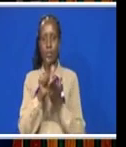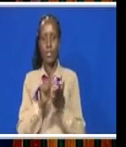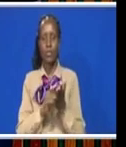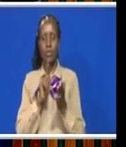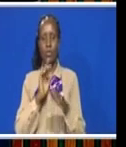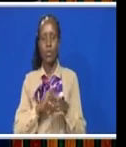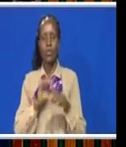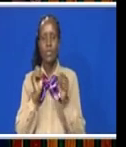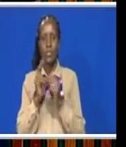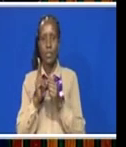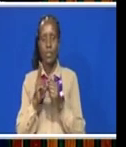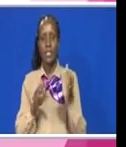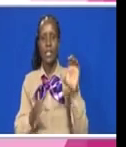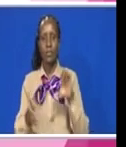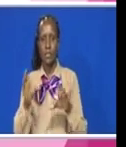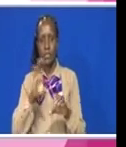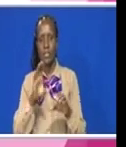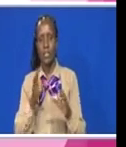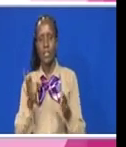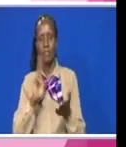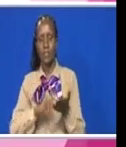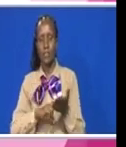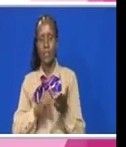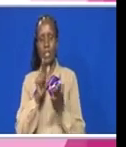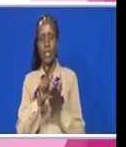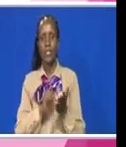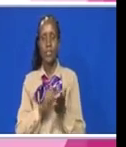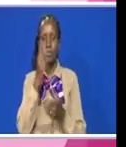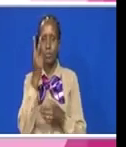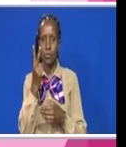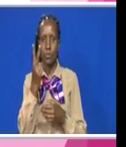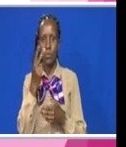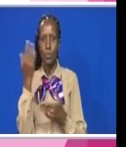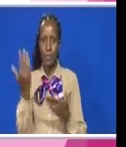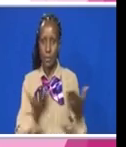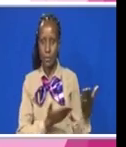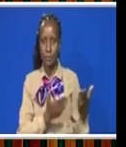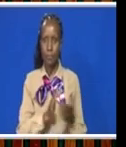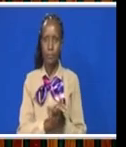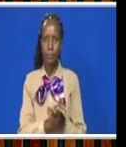secondary chemistry revision, lesson 2. Welcome.